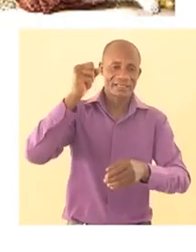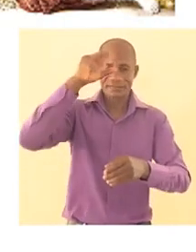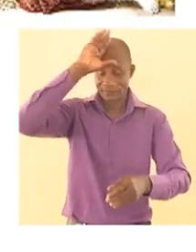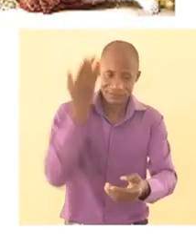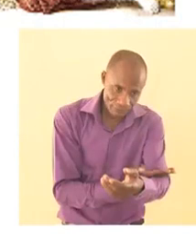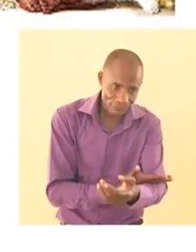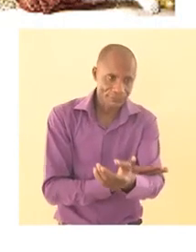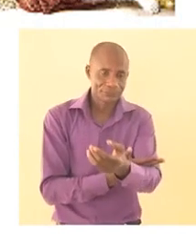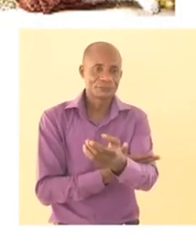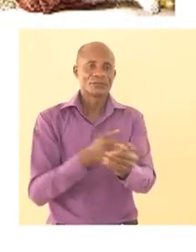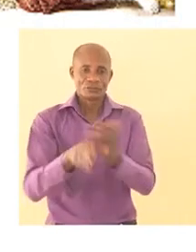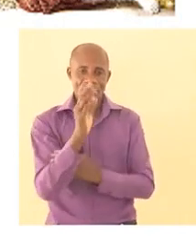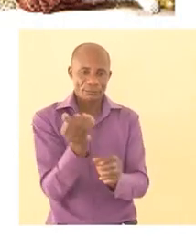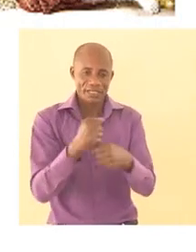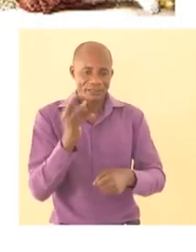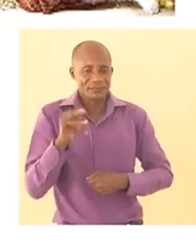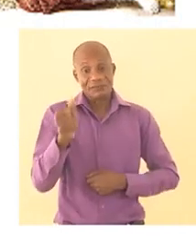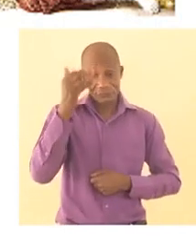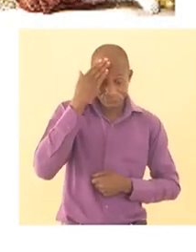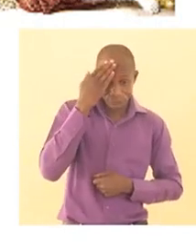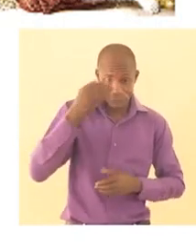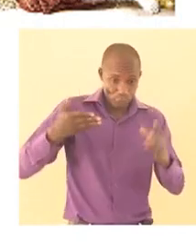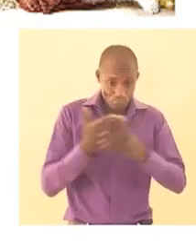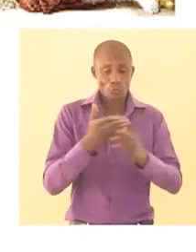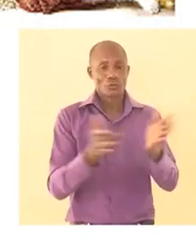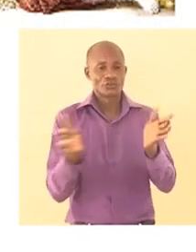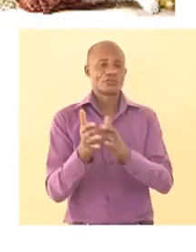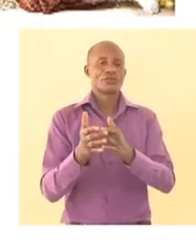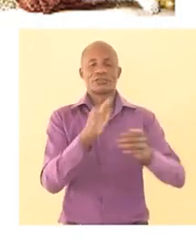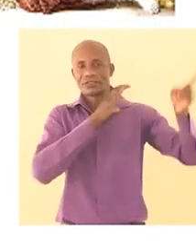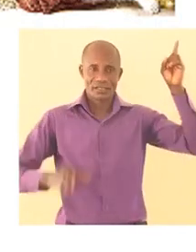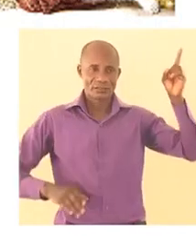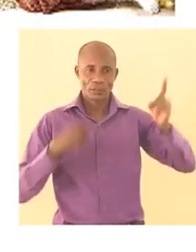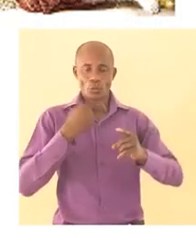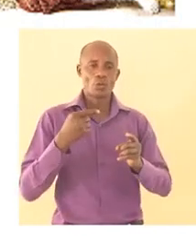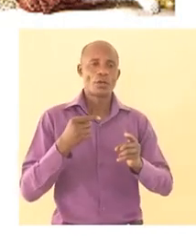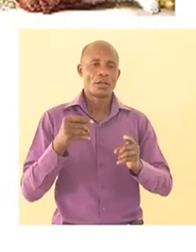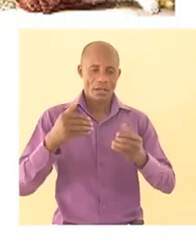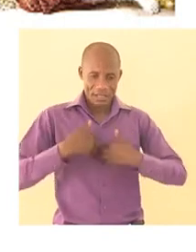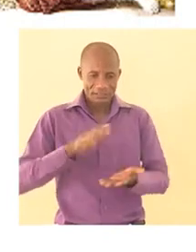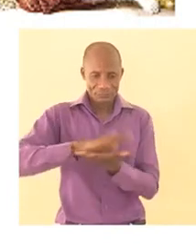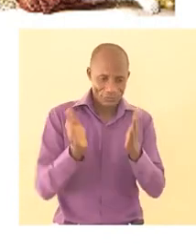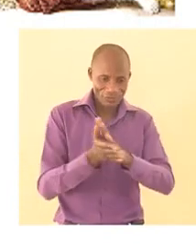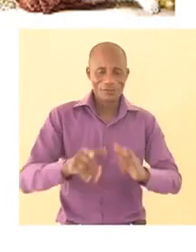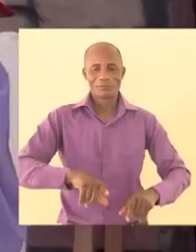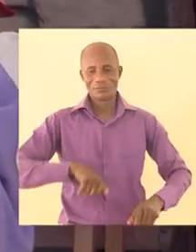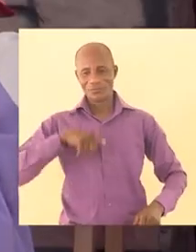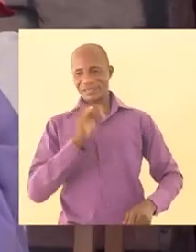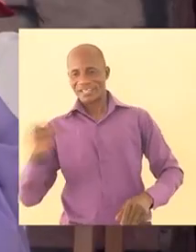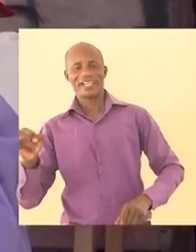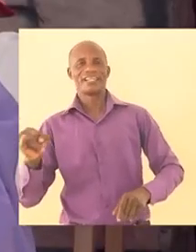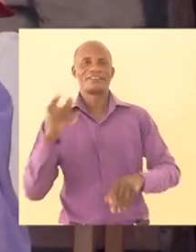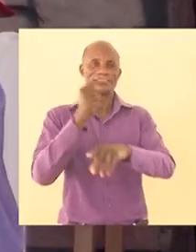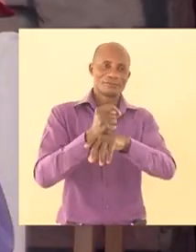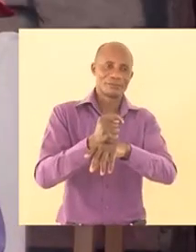God now makes Himself known through His Son, Jesus Christ, who has become the living temple. So Jesus is our